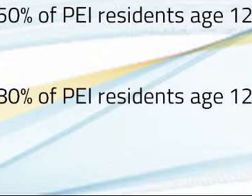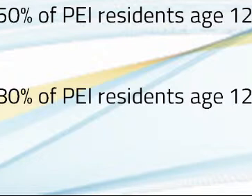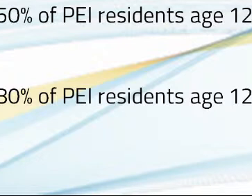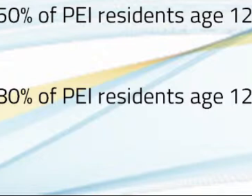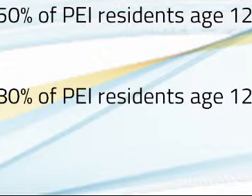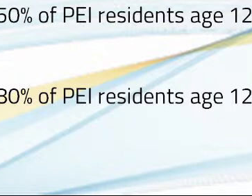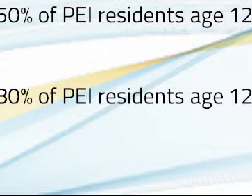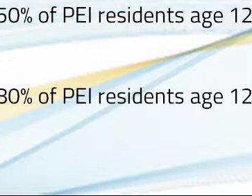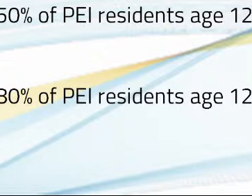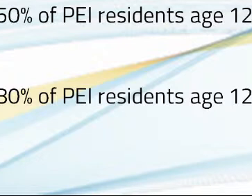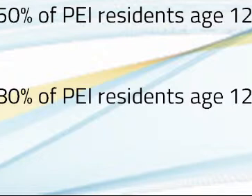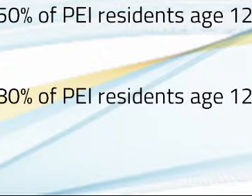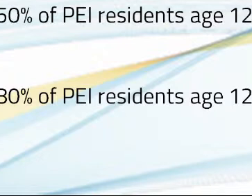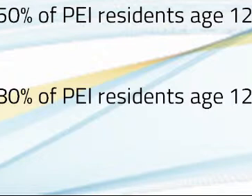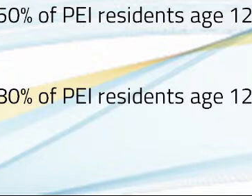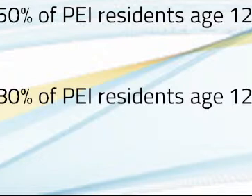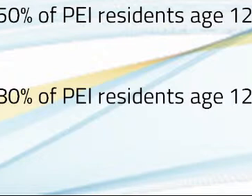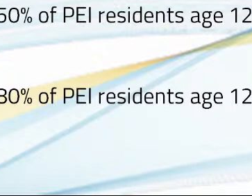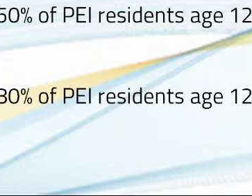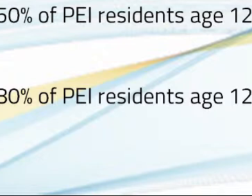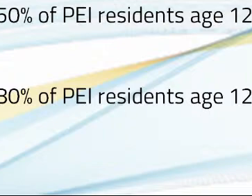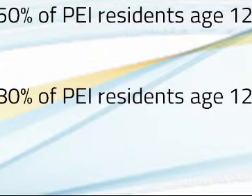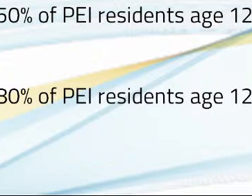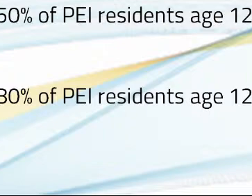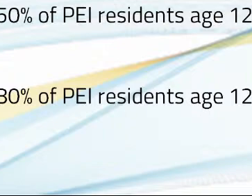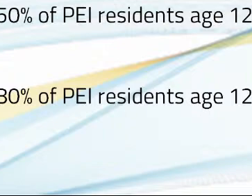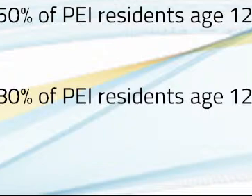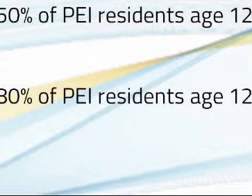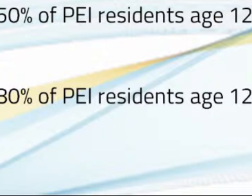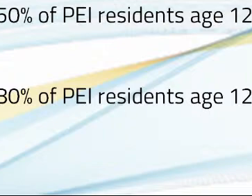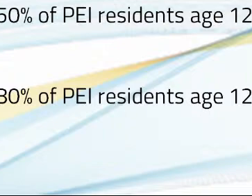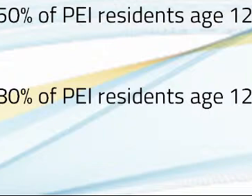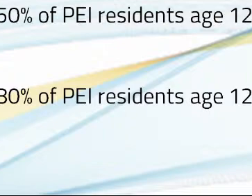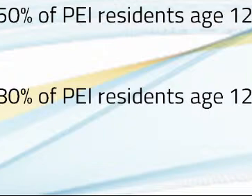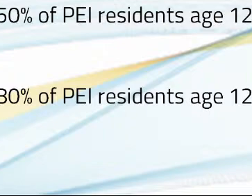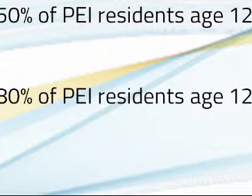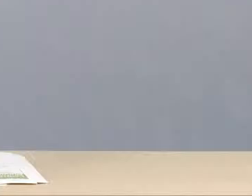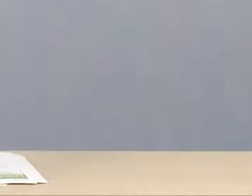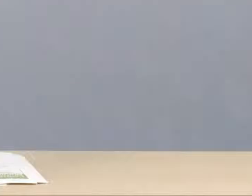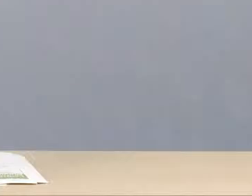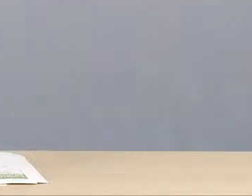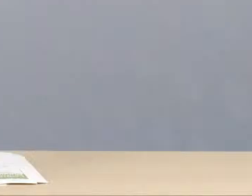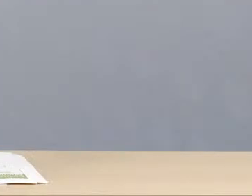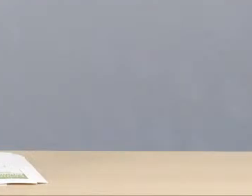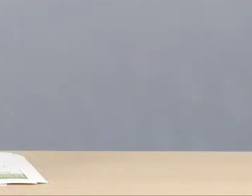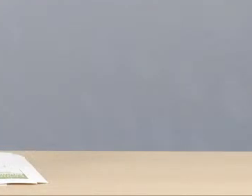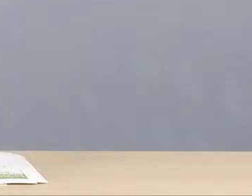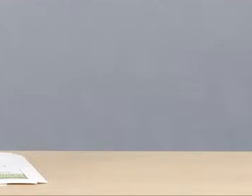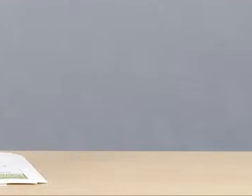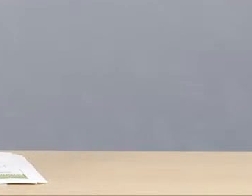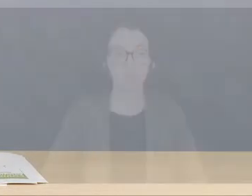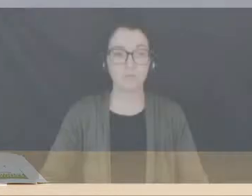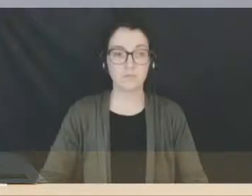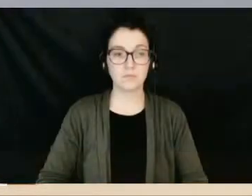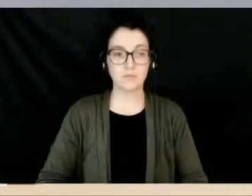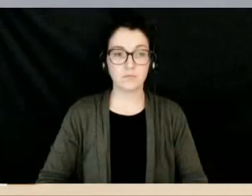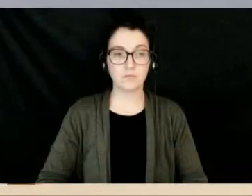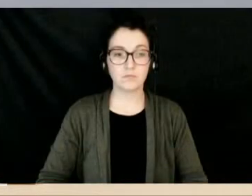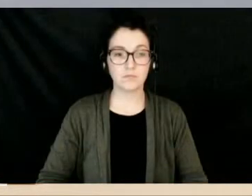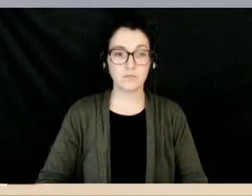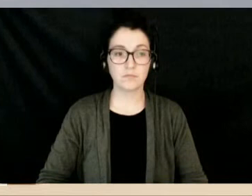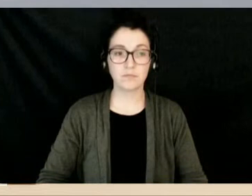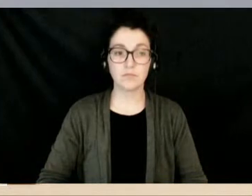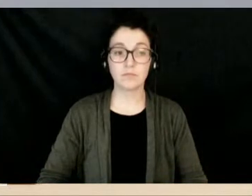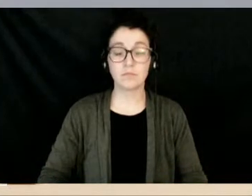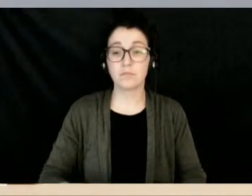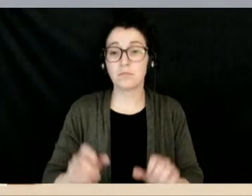such as physical distancing and masking in certain situations will continue to provide a solid foundation for the moving forward plan, with the